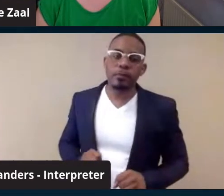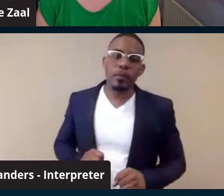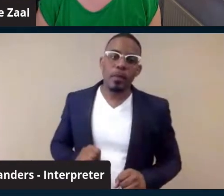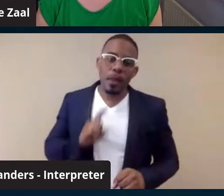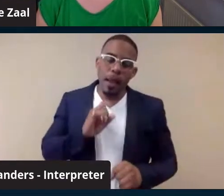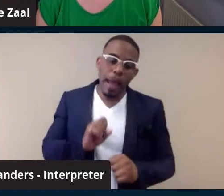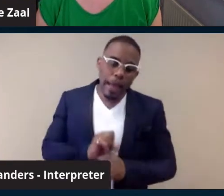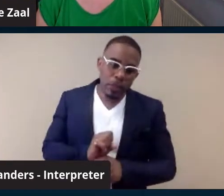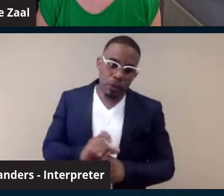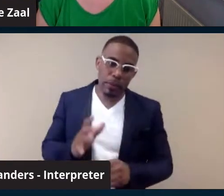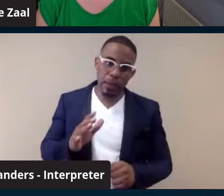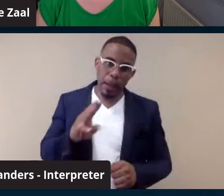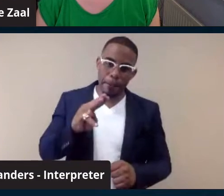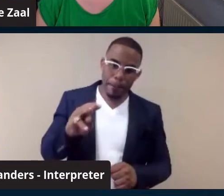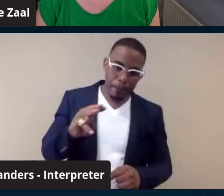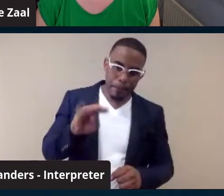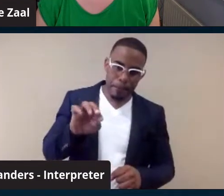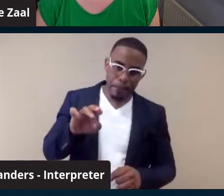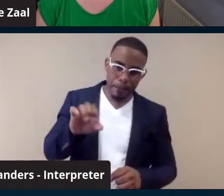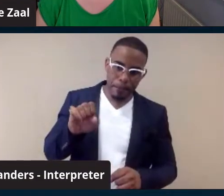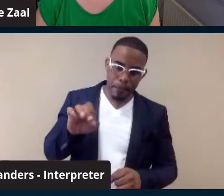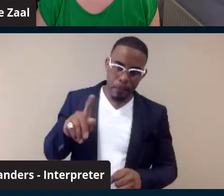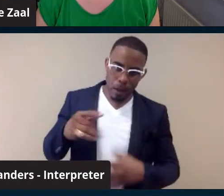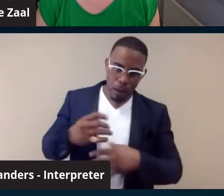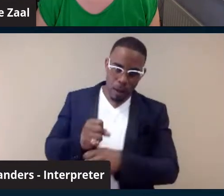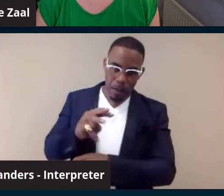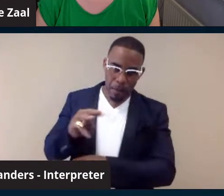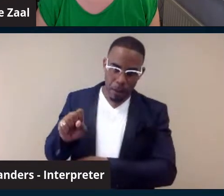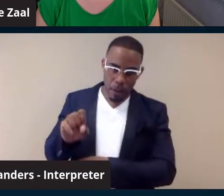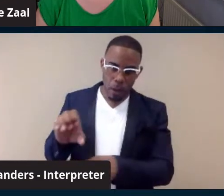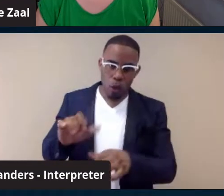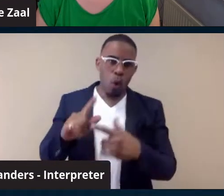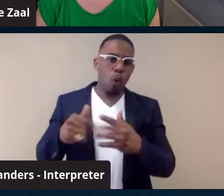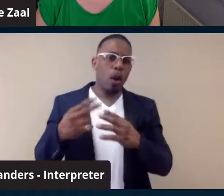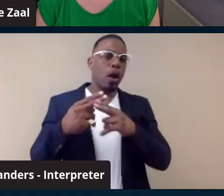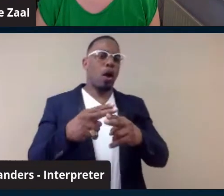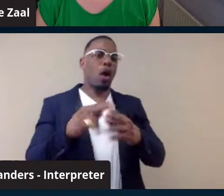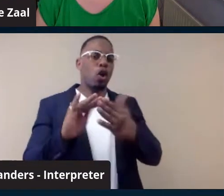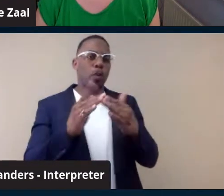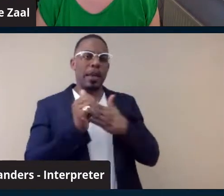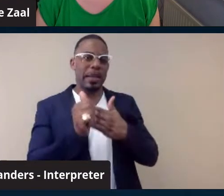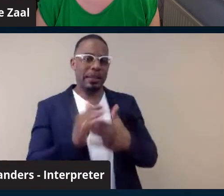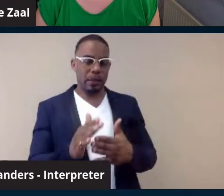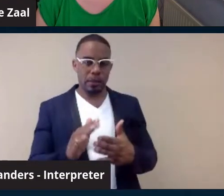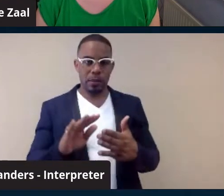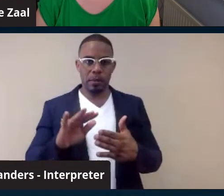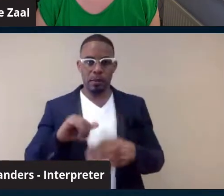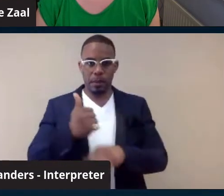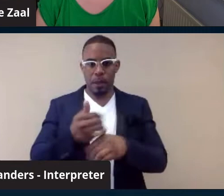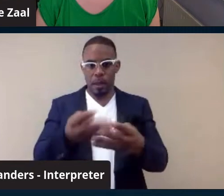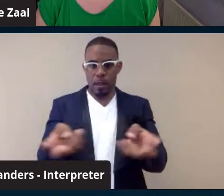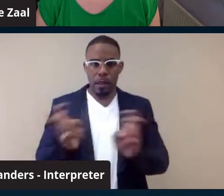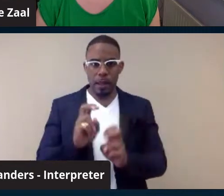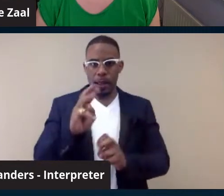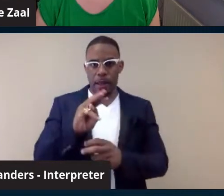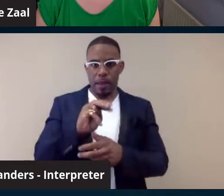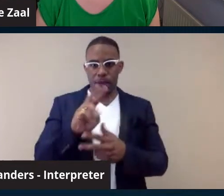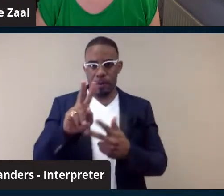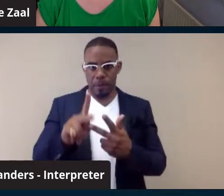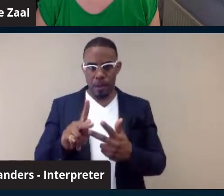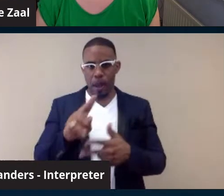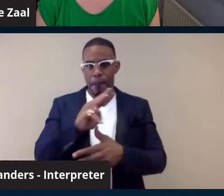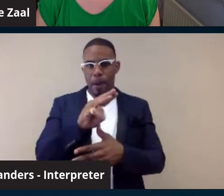actually, Microsoft has what is known as the community leaders, right? So the community leaders is made up of MVPs, Microsoft Most